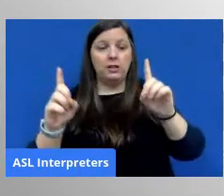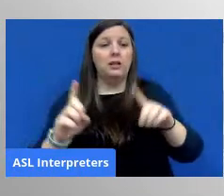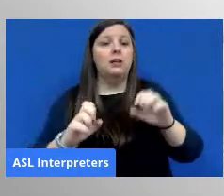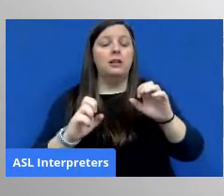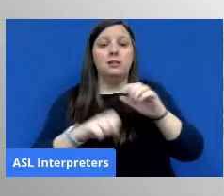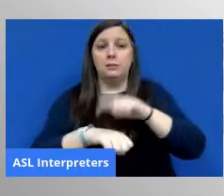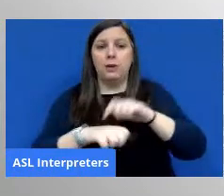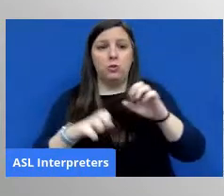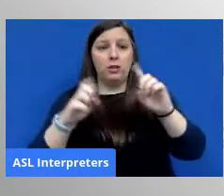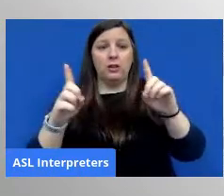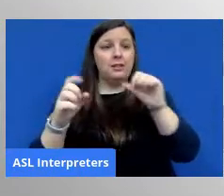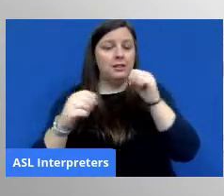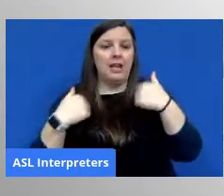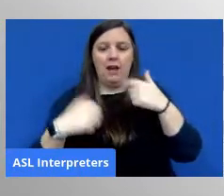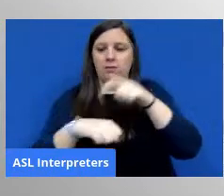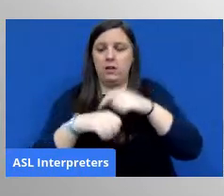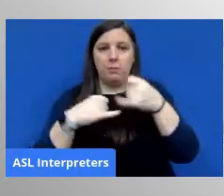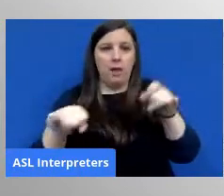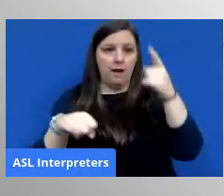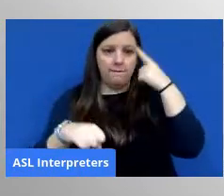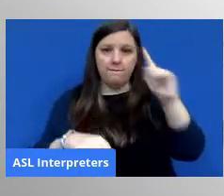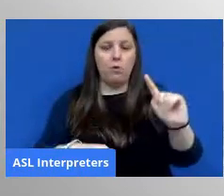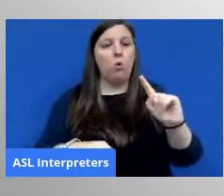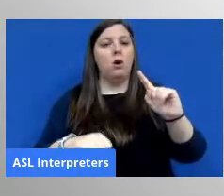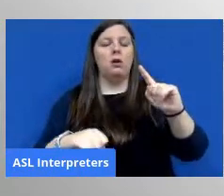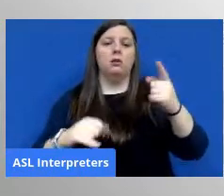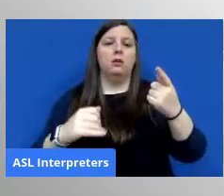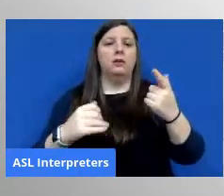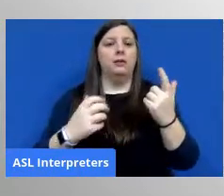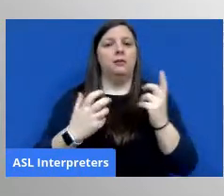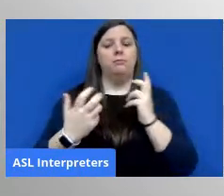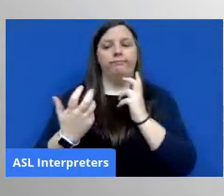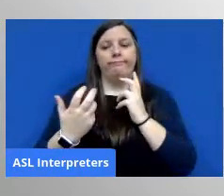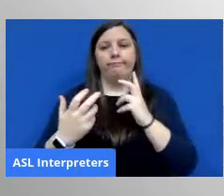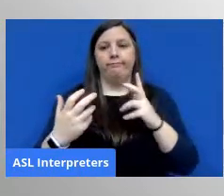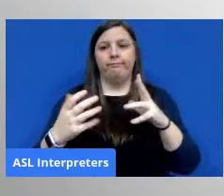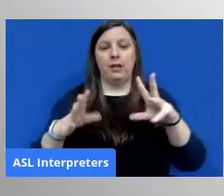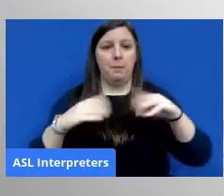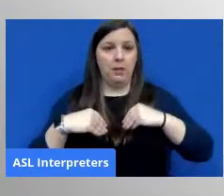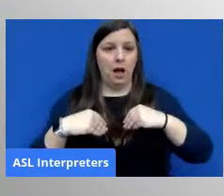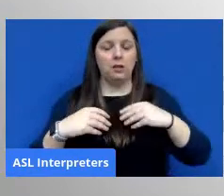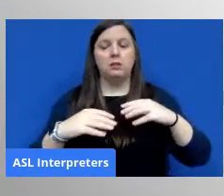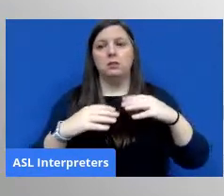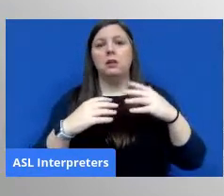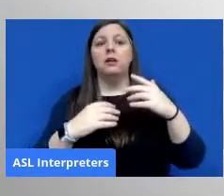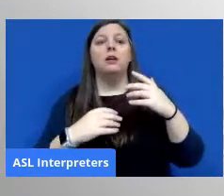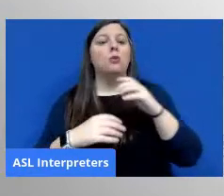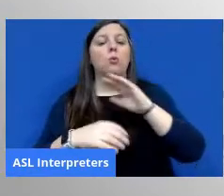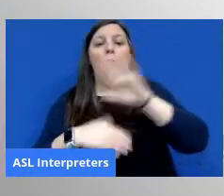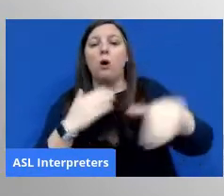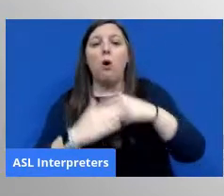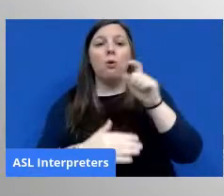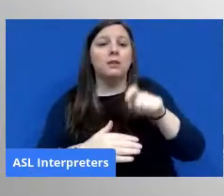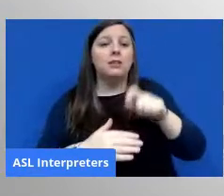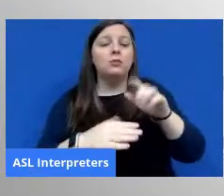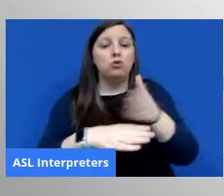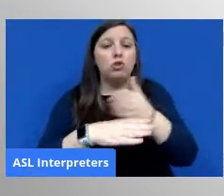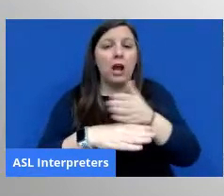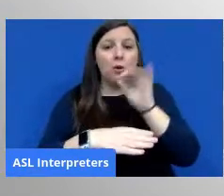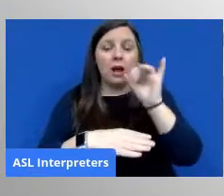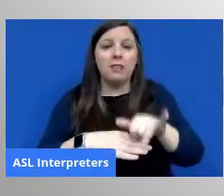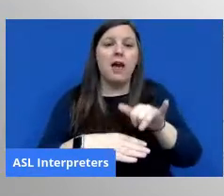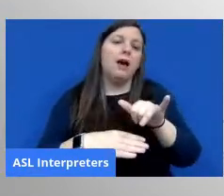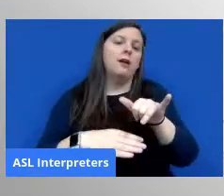The entire system, student support services, everybody has to share in that process. So we all have to work in a team to